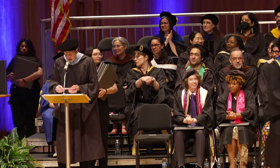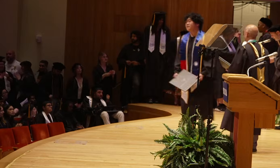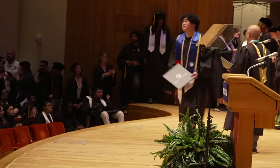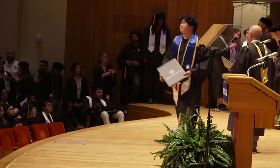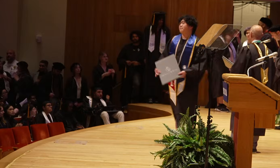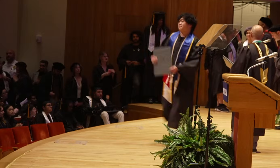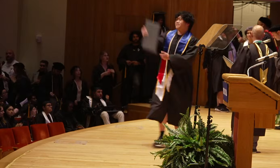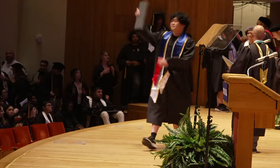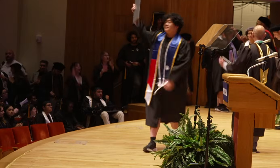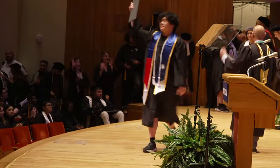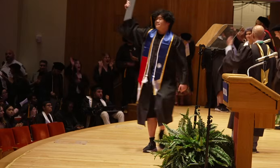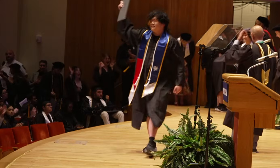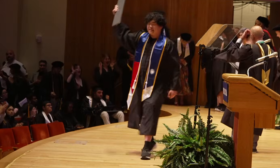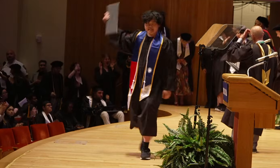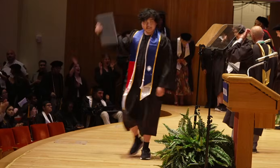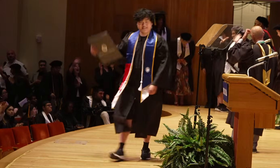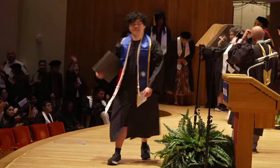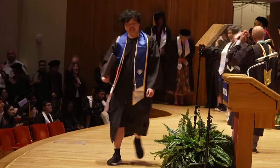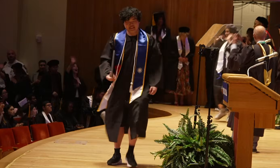Avery Sim.